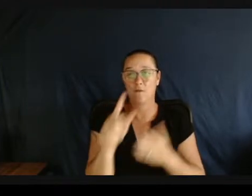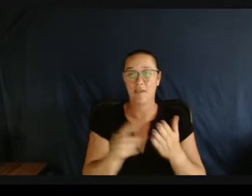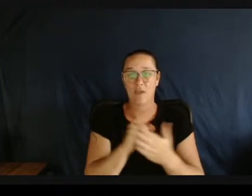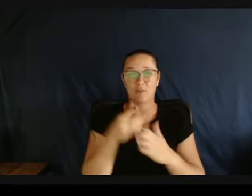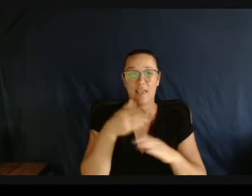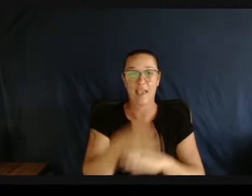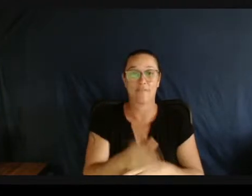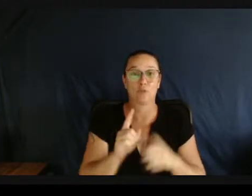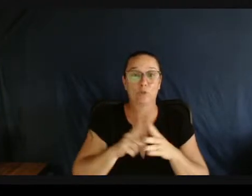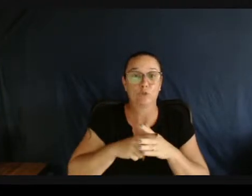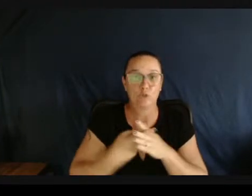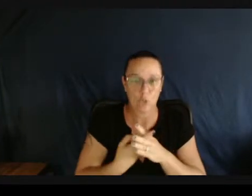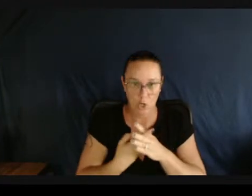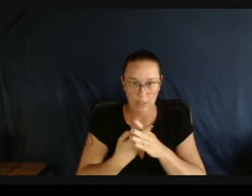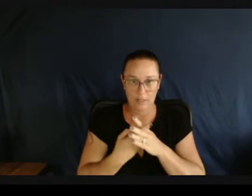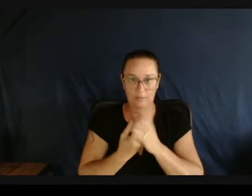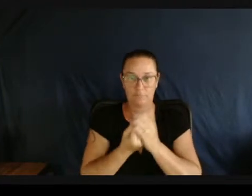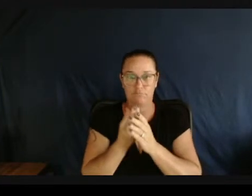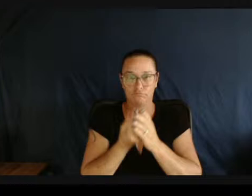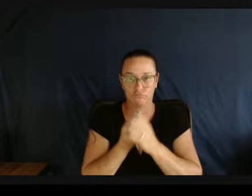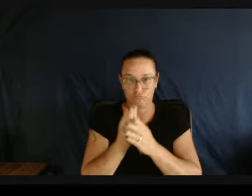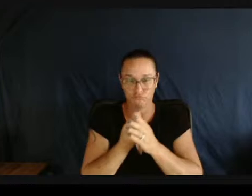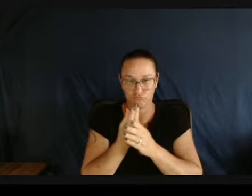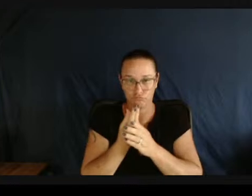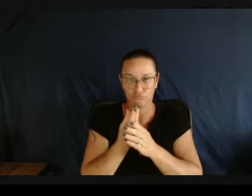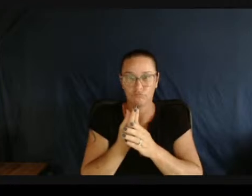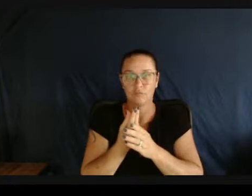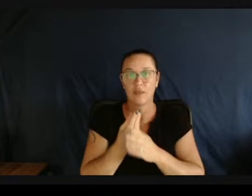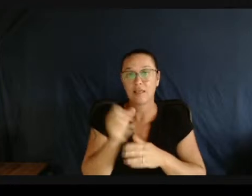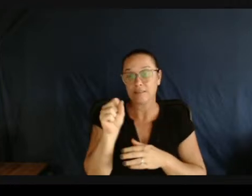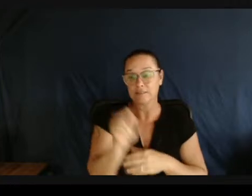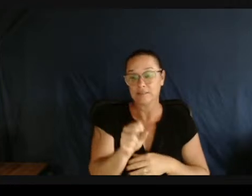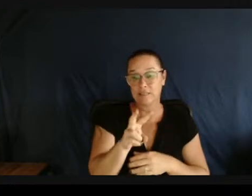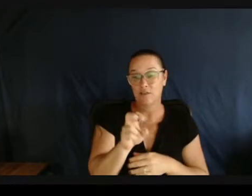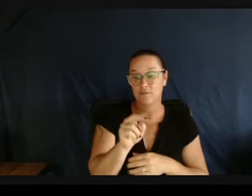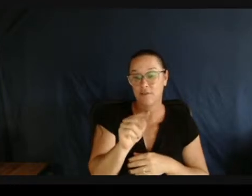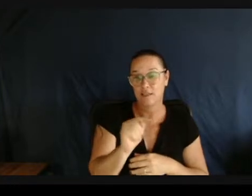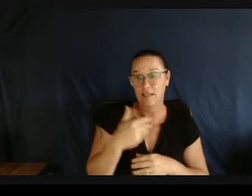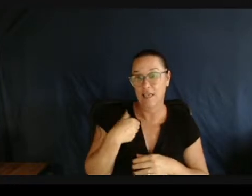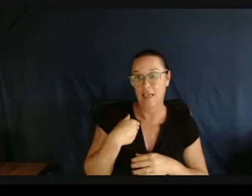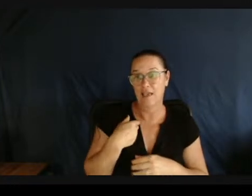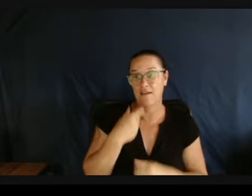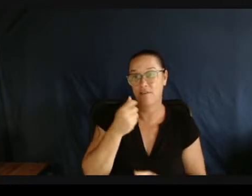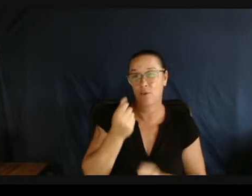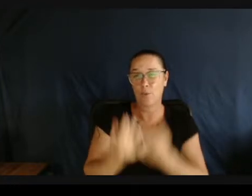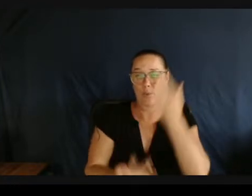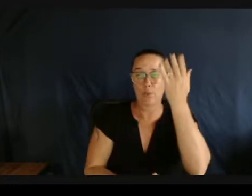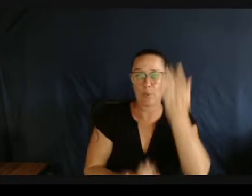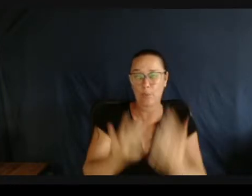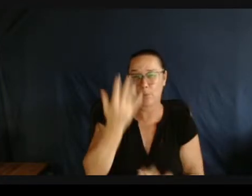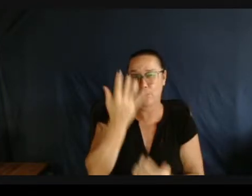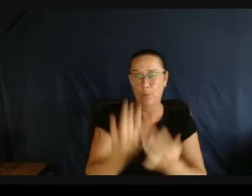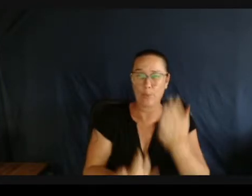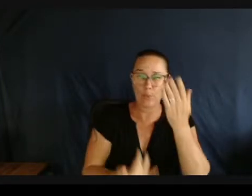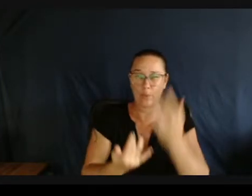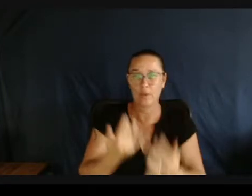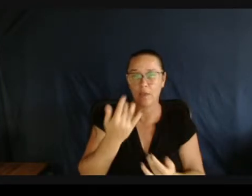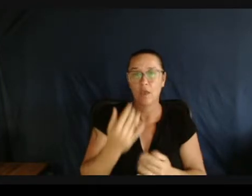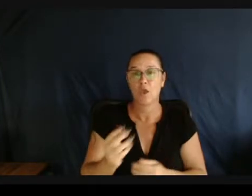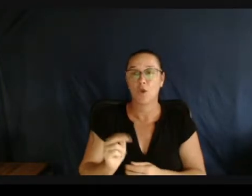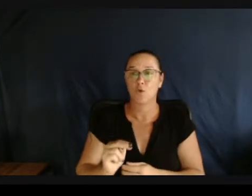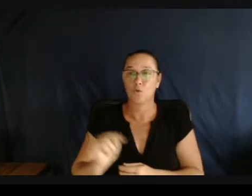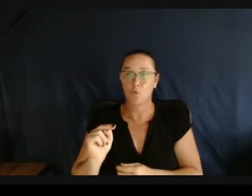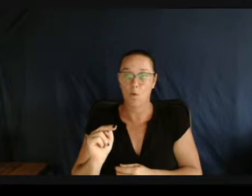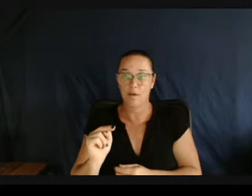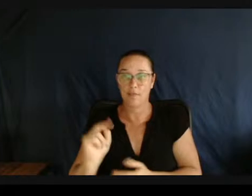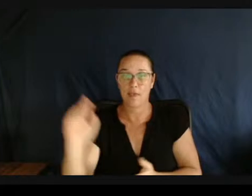episode. The south vent was the one doing the high fountaining, whereas the north vent stayed with this low